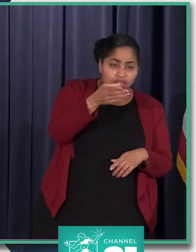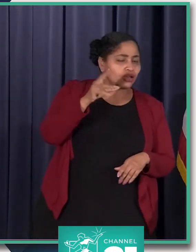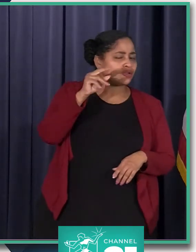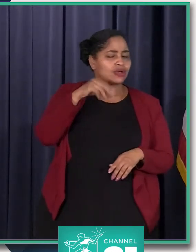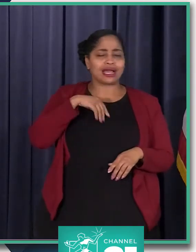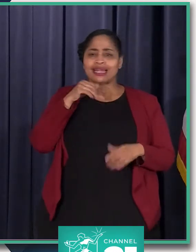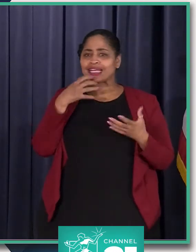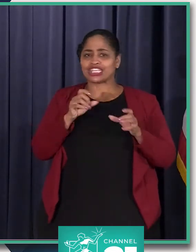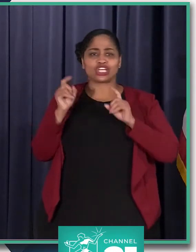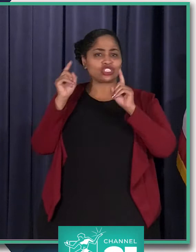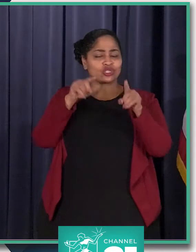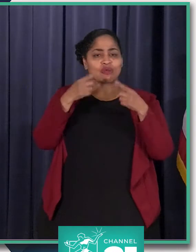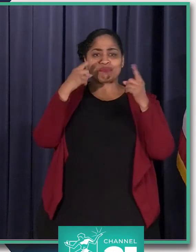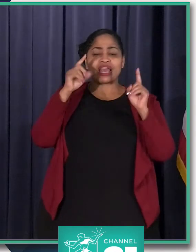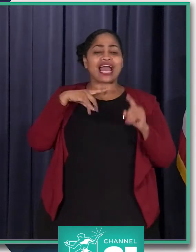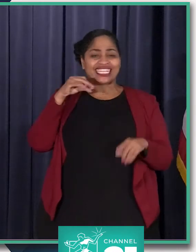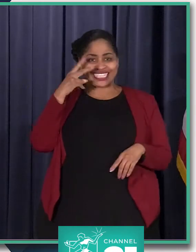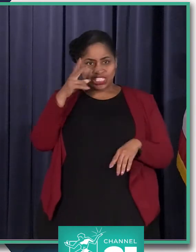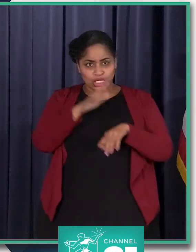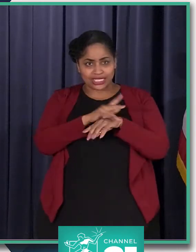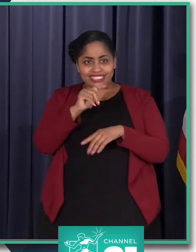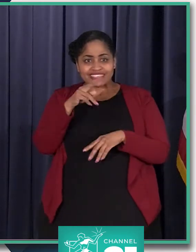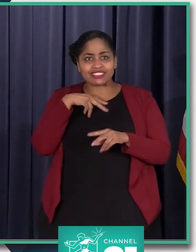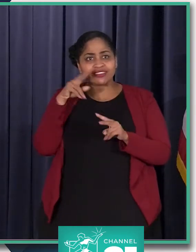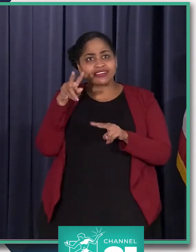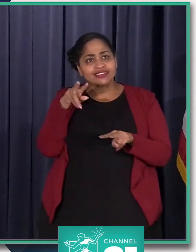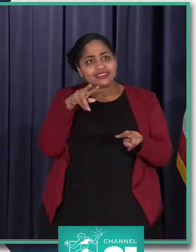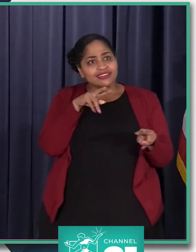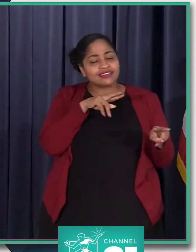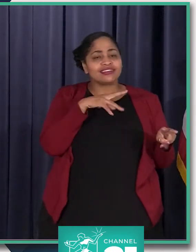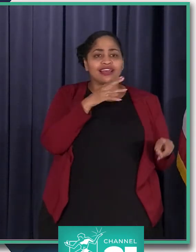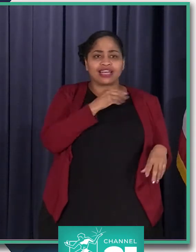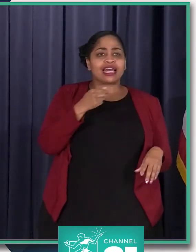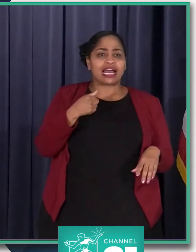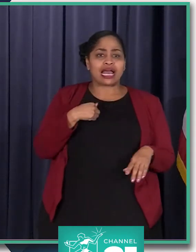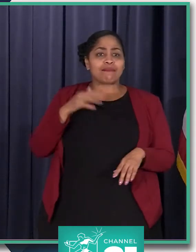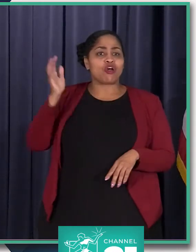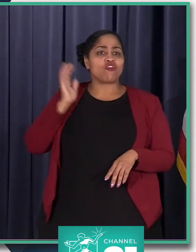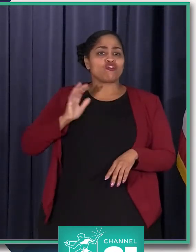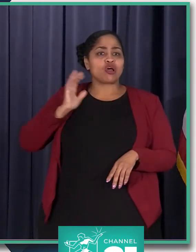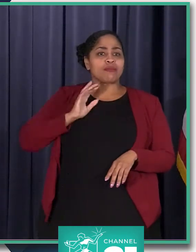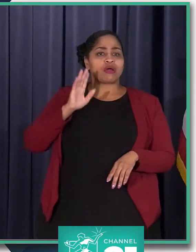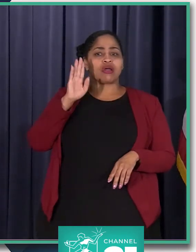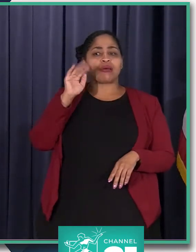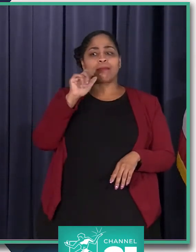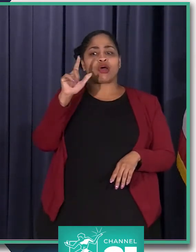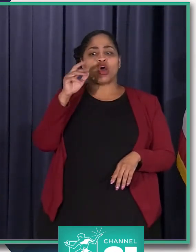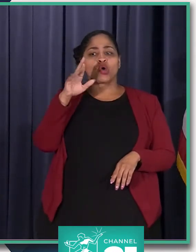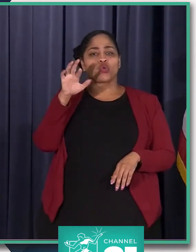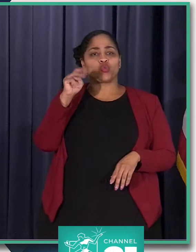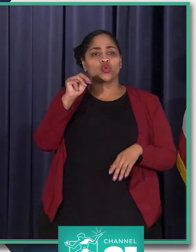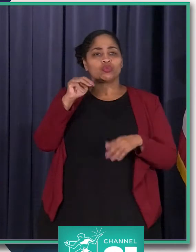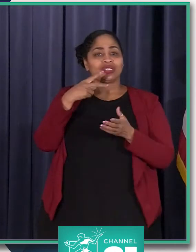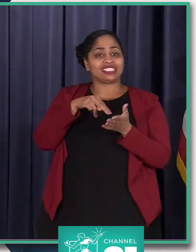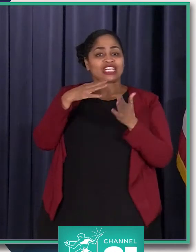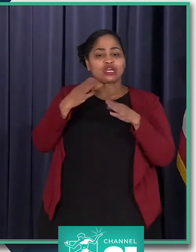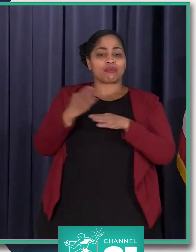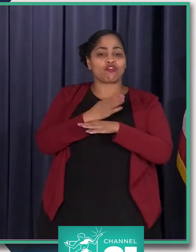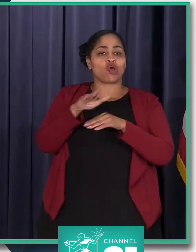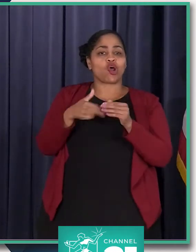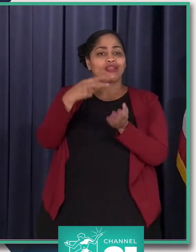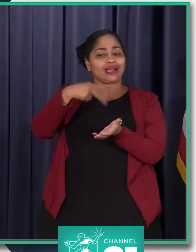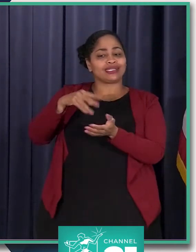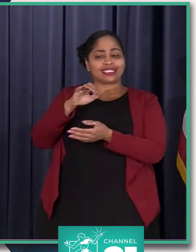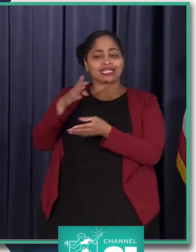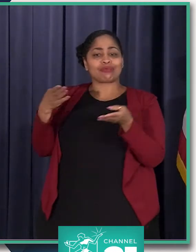No, I didn't get a chance to make it. I did see it on television, and I'm a former ballroom dancer before all the dance clubs were